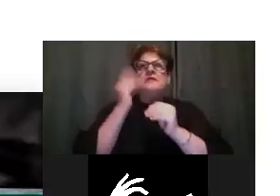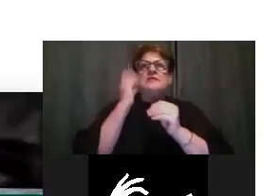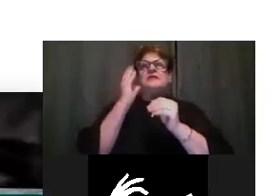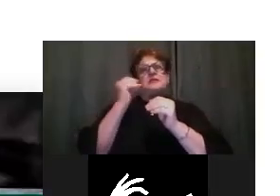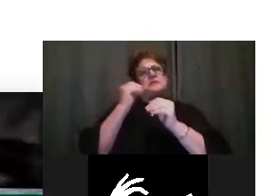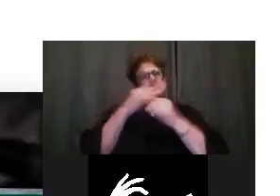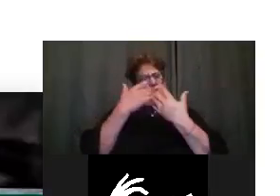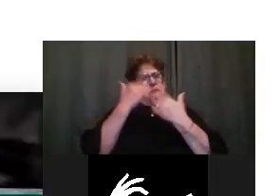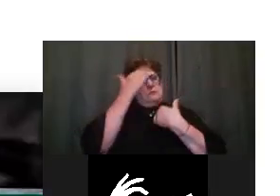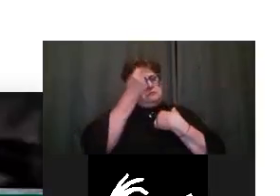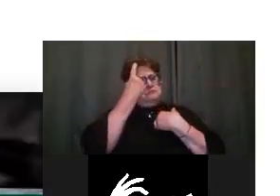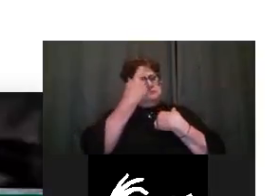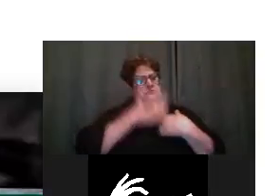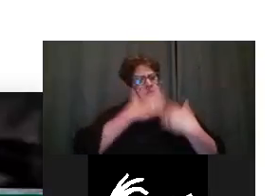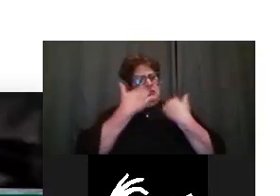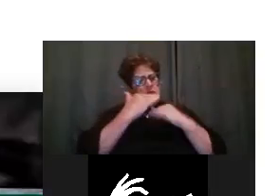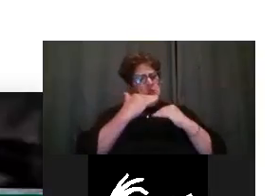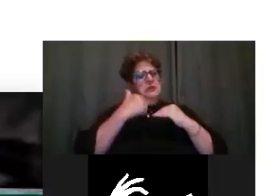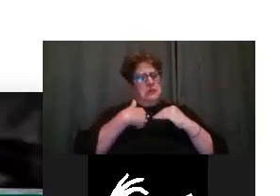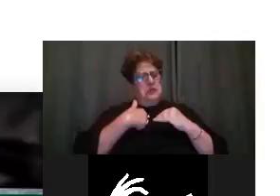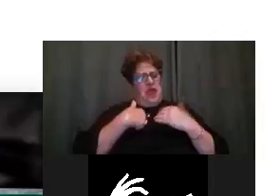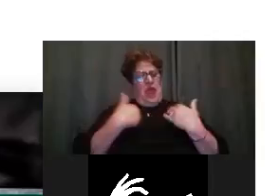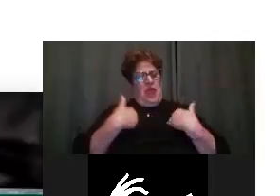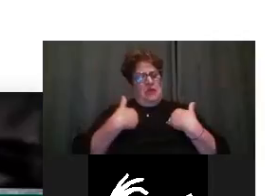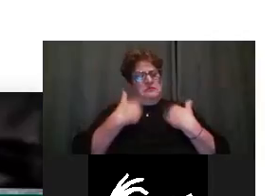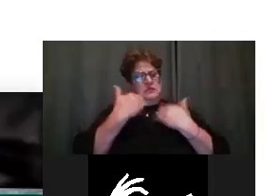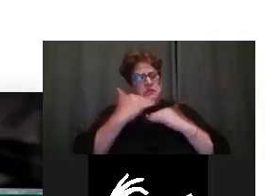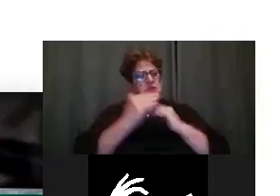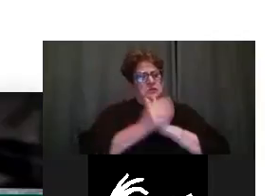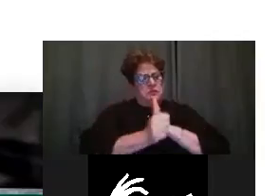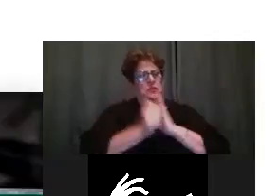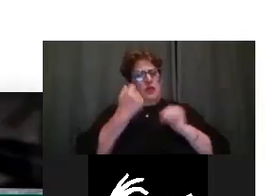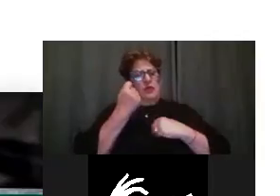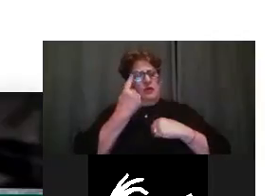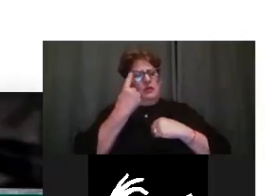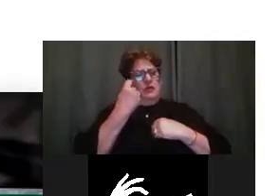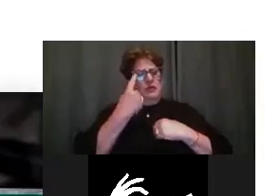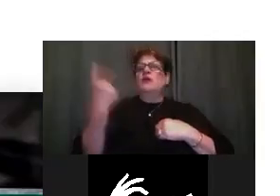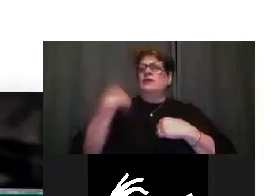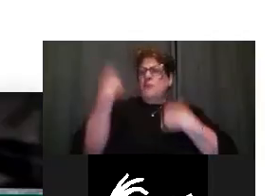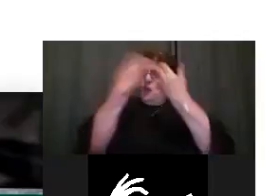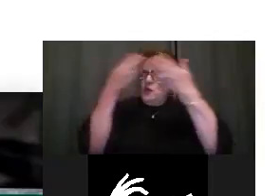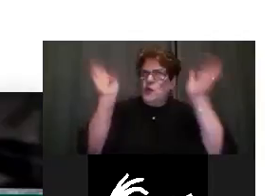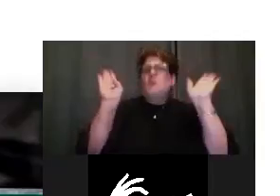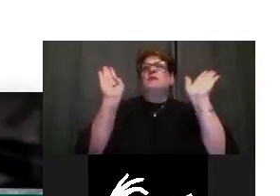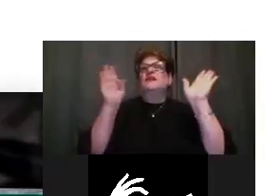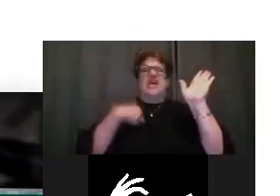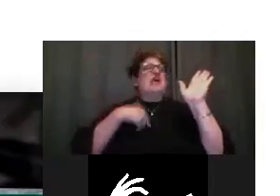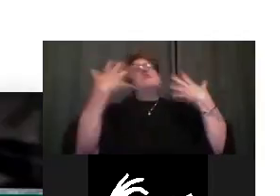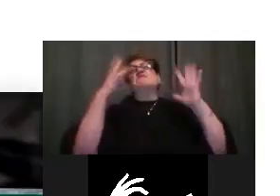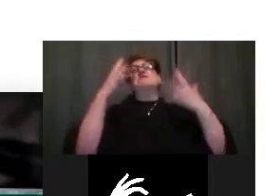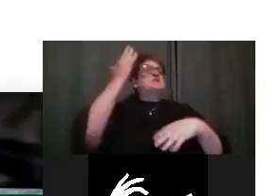knowledge that you don't know, and open to new ideas that may contradict what you think you know or what you